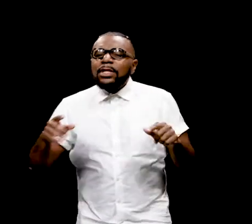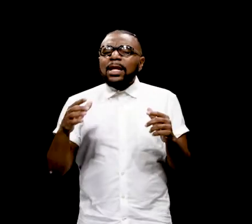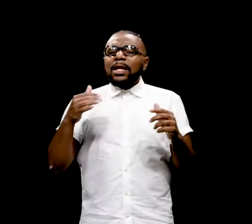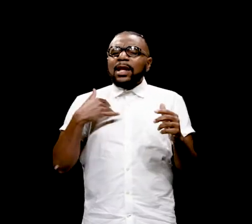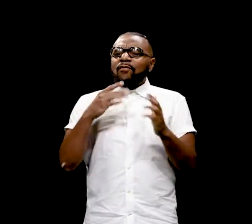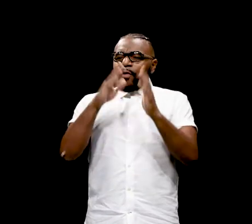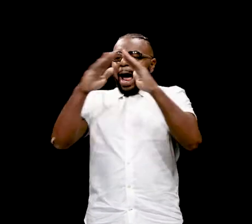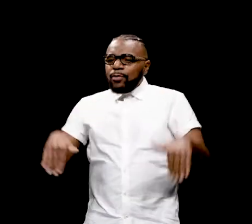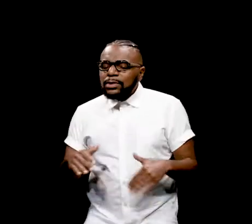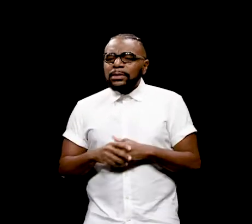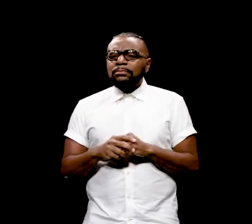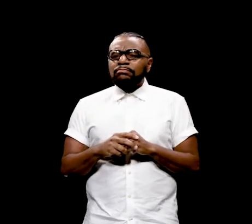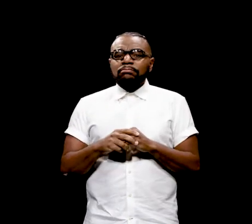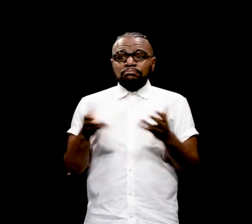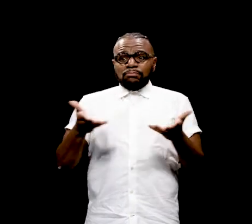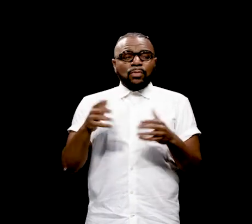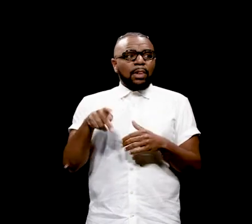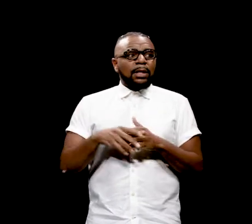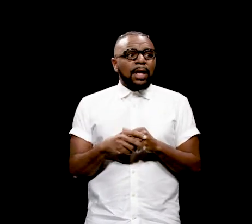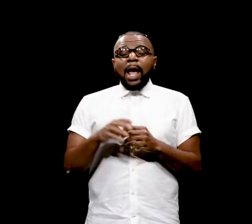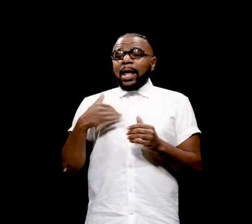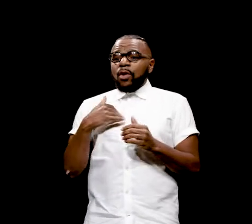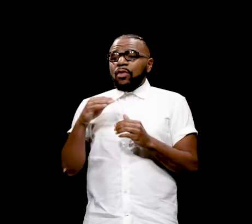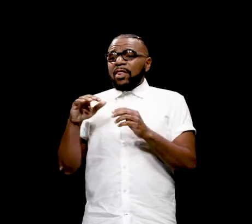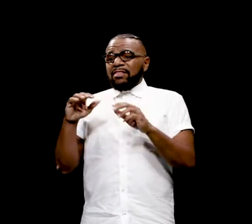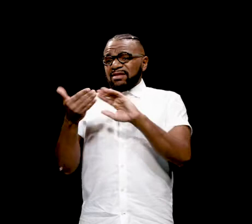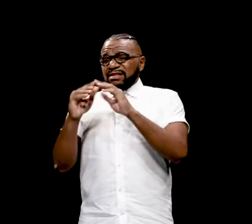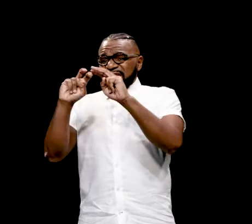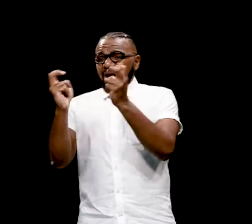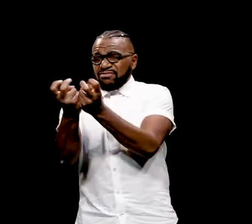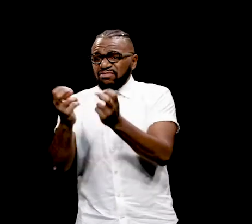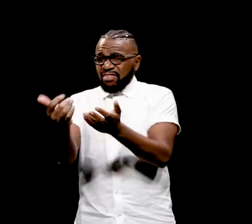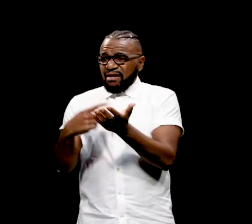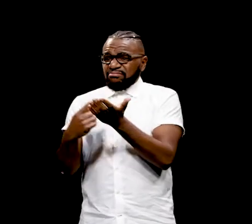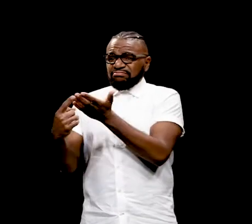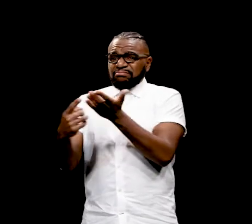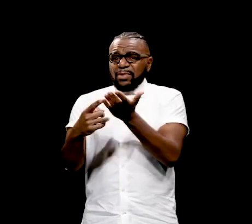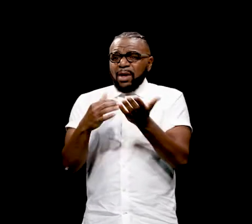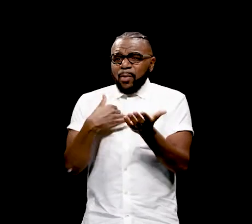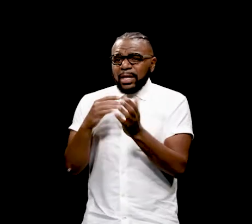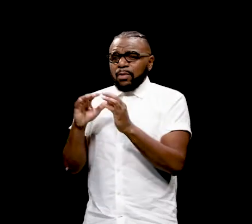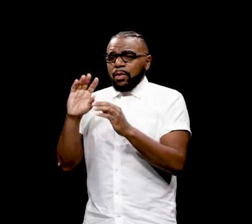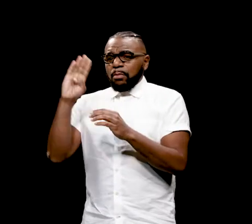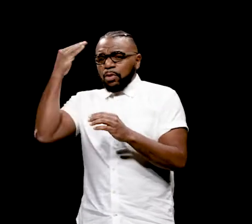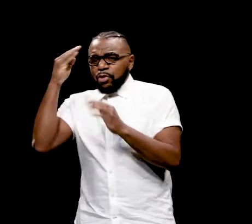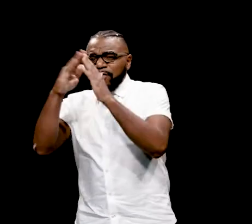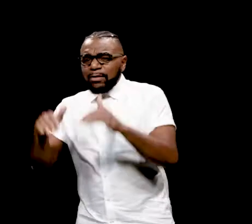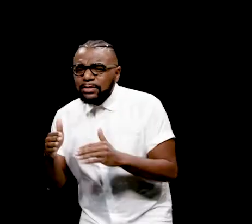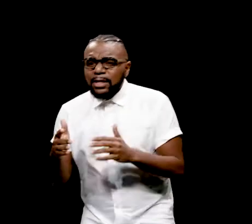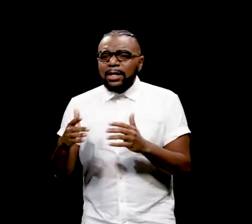housing. And I was very proud of the work that my city council did, the work we did with the Housing Bureau, the work we did with the Bureau of Planning